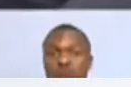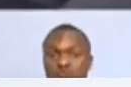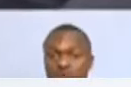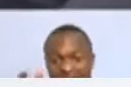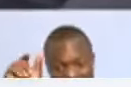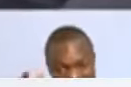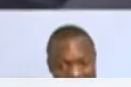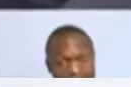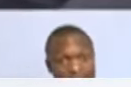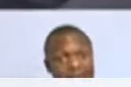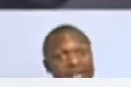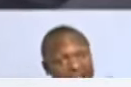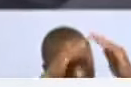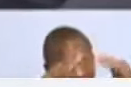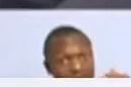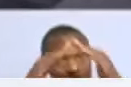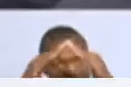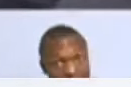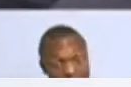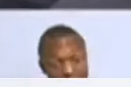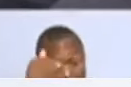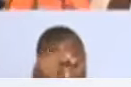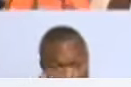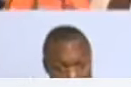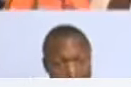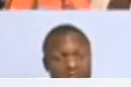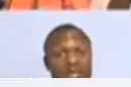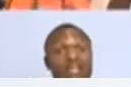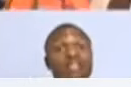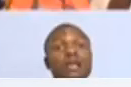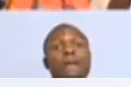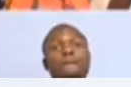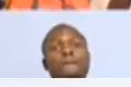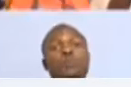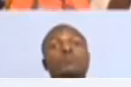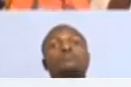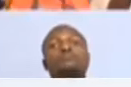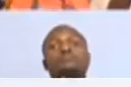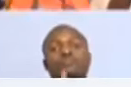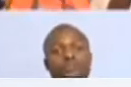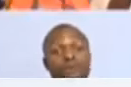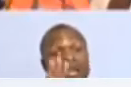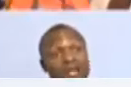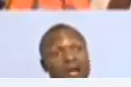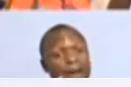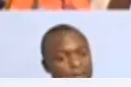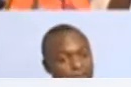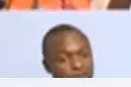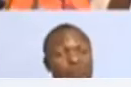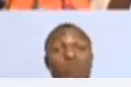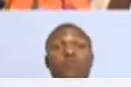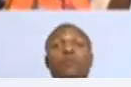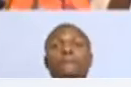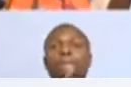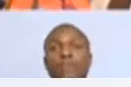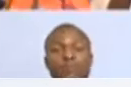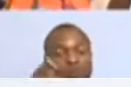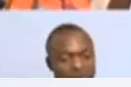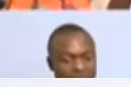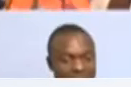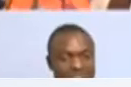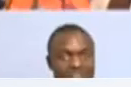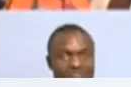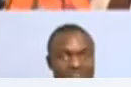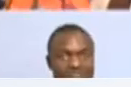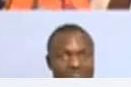it's households, which means that there are more people. More millions of people are benefiting.